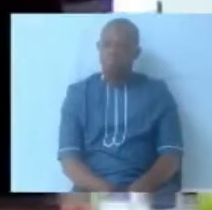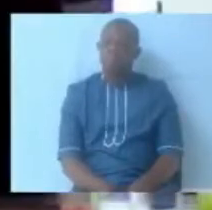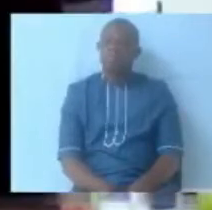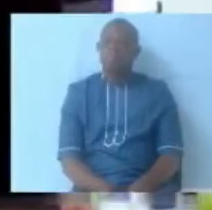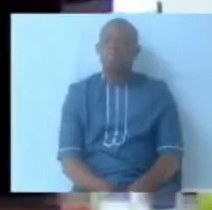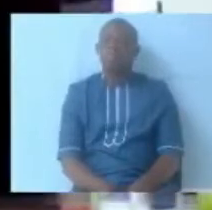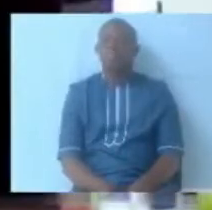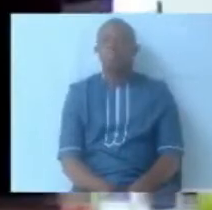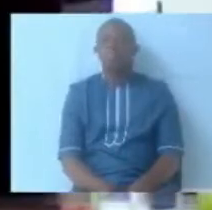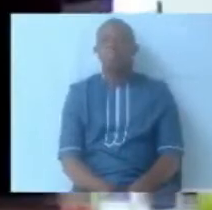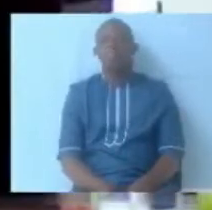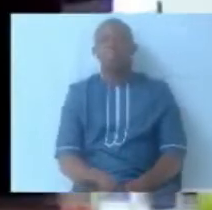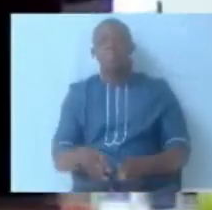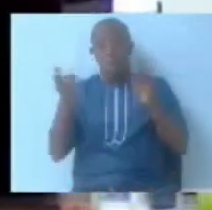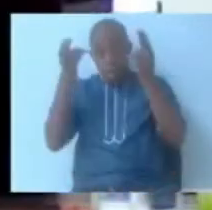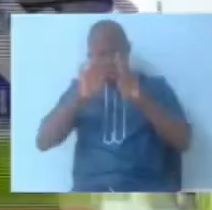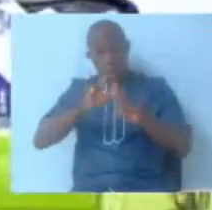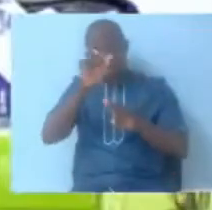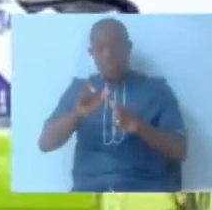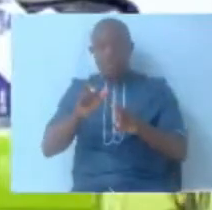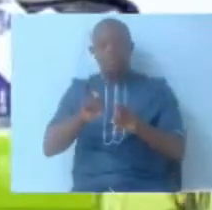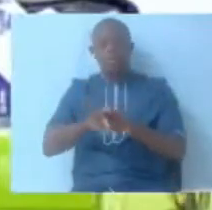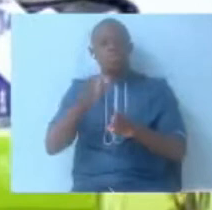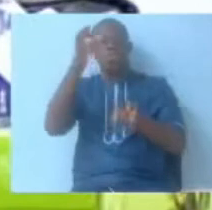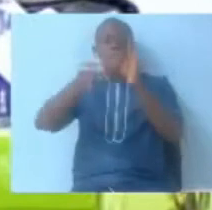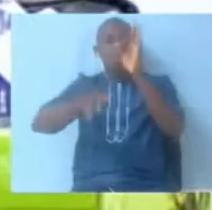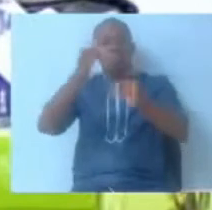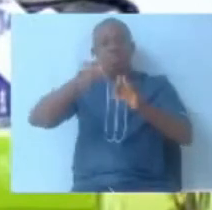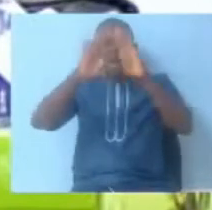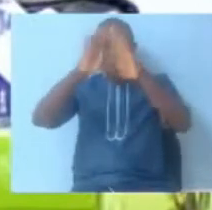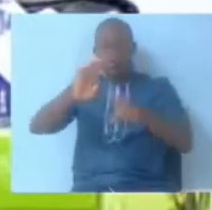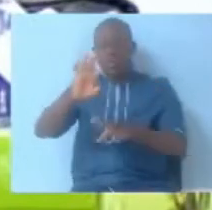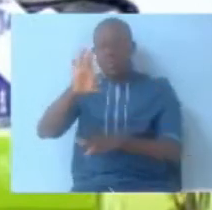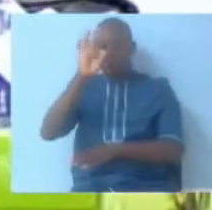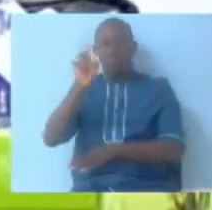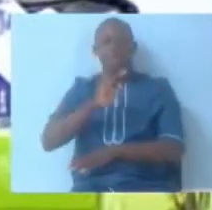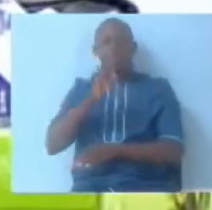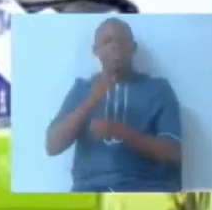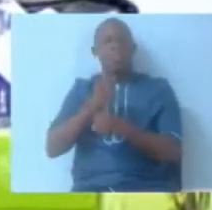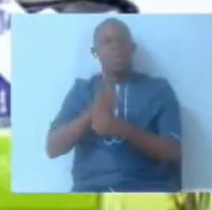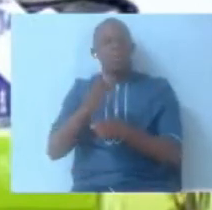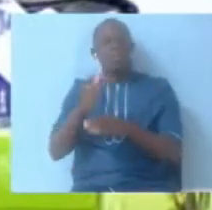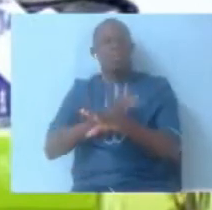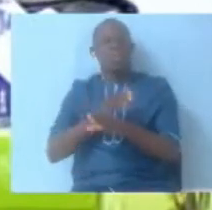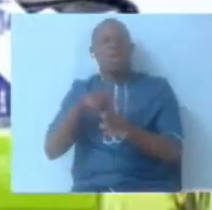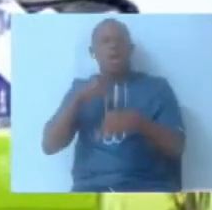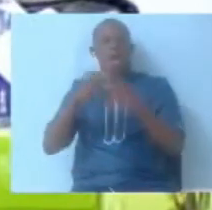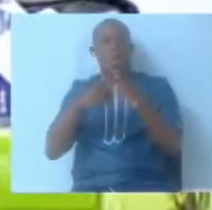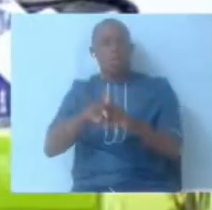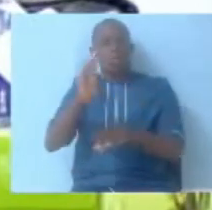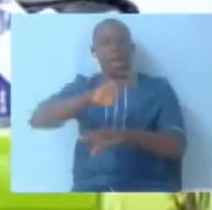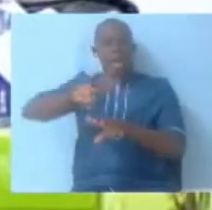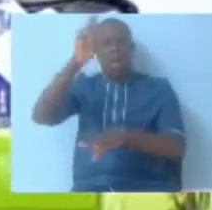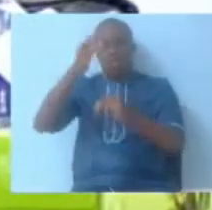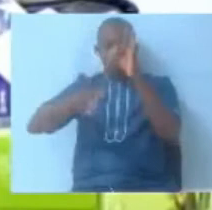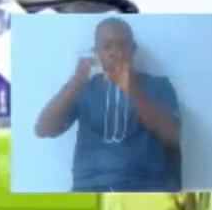court made that the High Court had affirmed? Kanjumi de magistrate court molan kiti bundan ni mu kanjuma leta me yalonko kiti bumba fanam bulata o